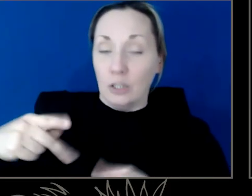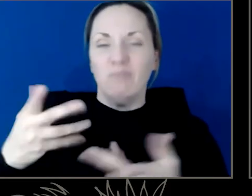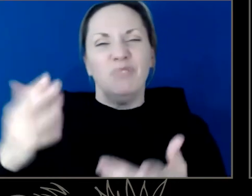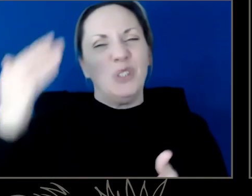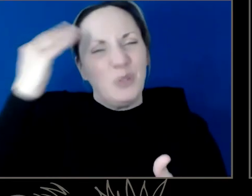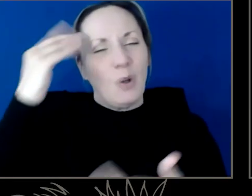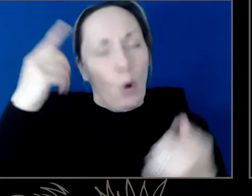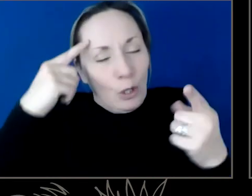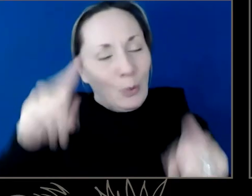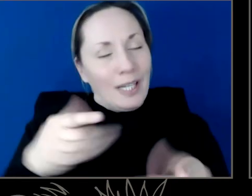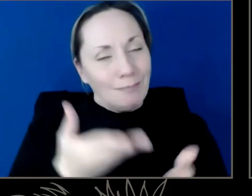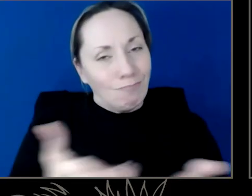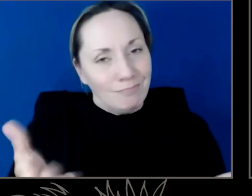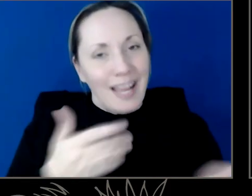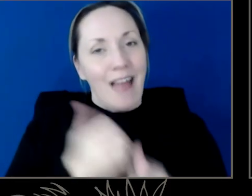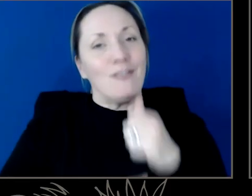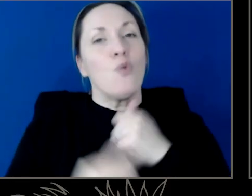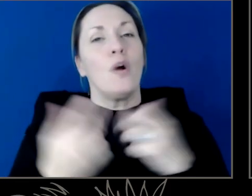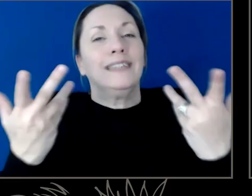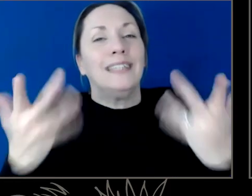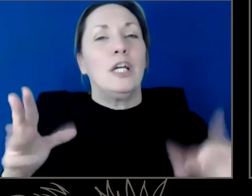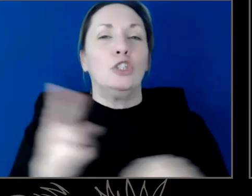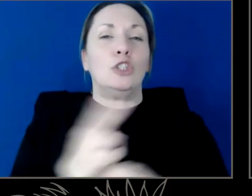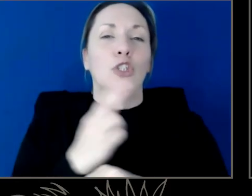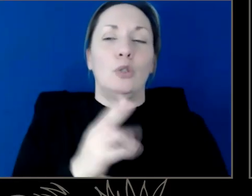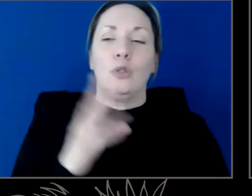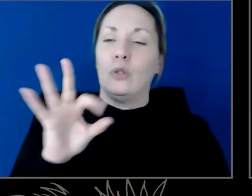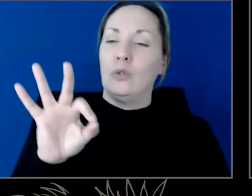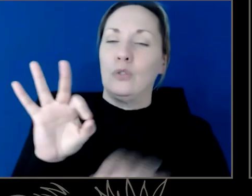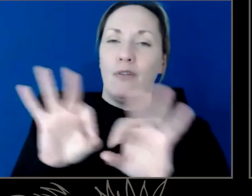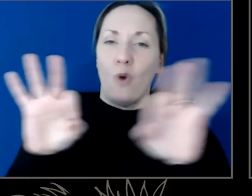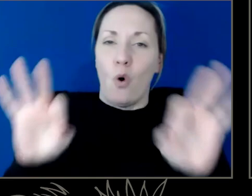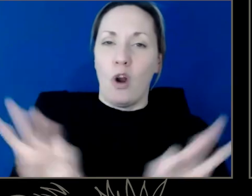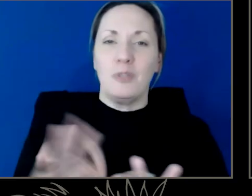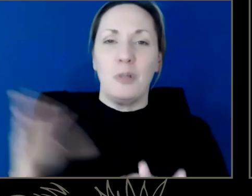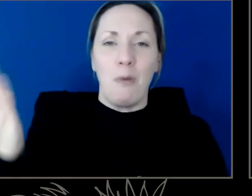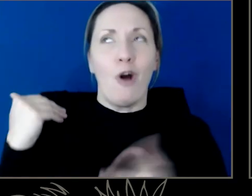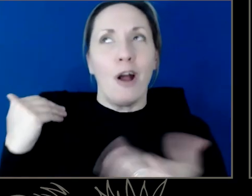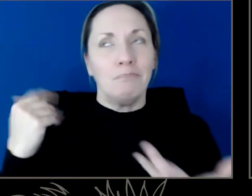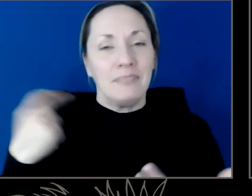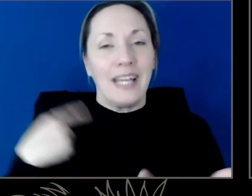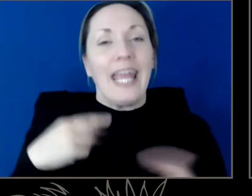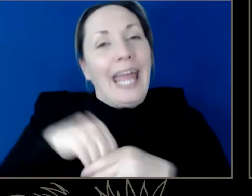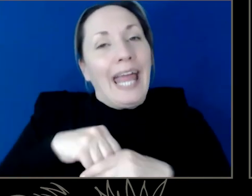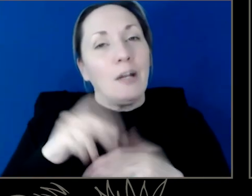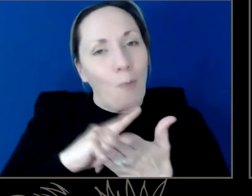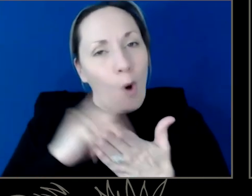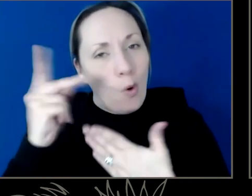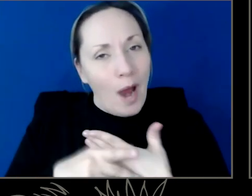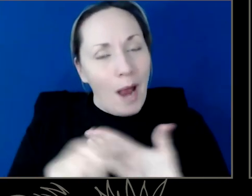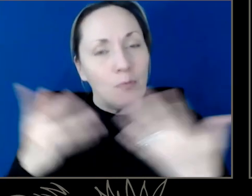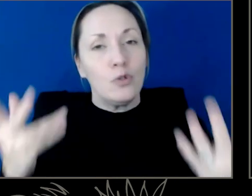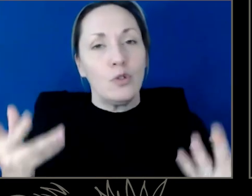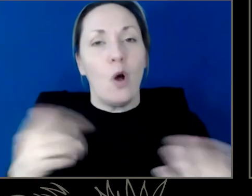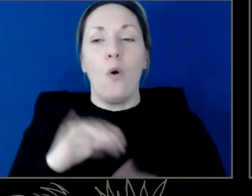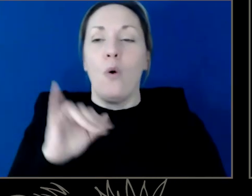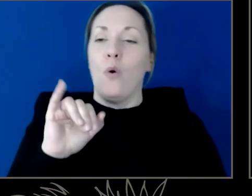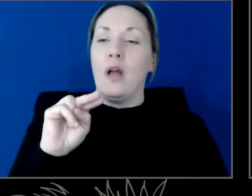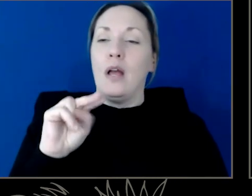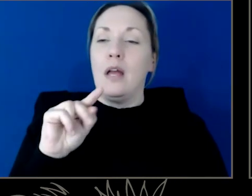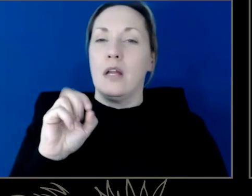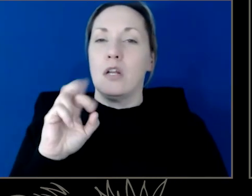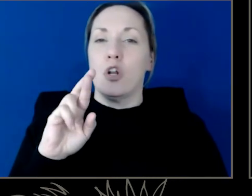with, and everyone here has used forms before. Well, yeah, in programs. So Inertia.js just